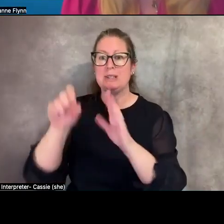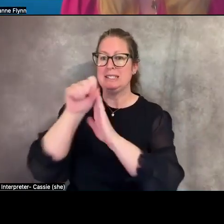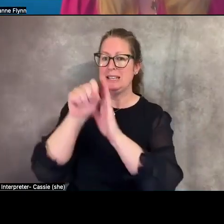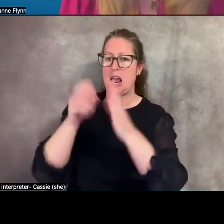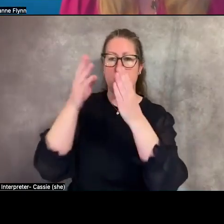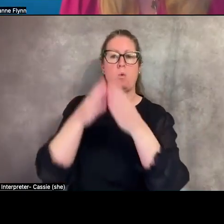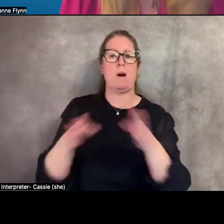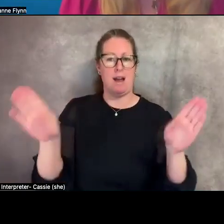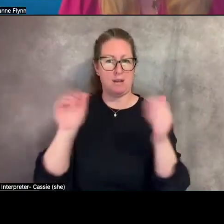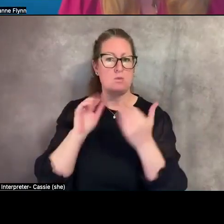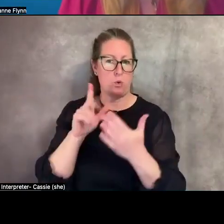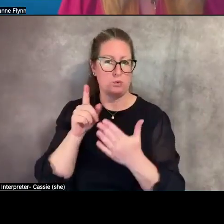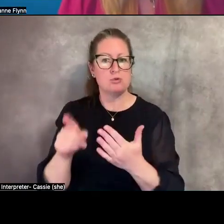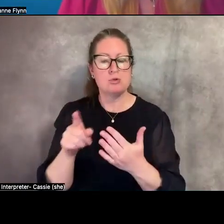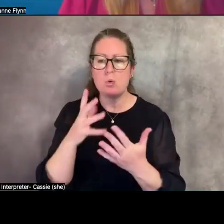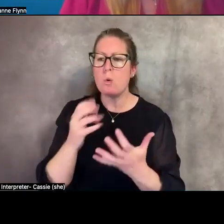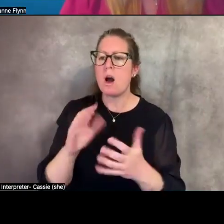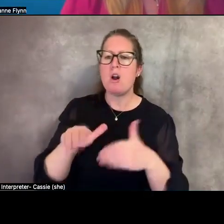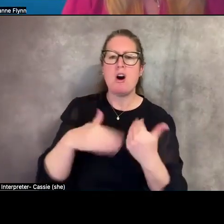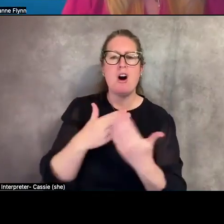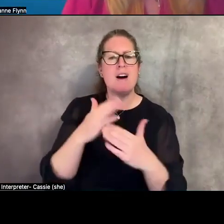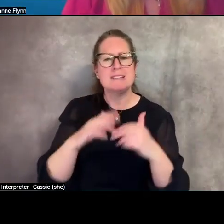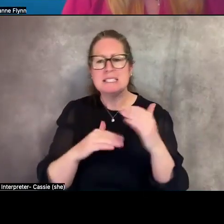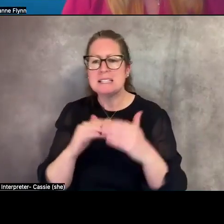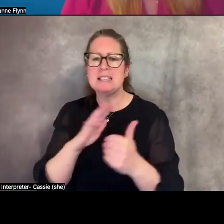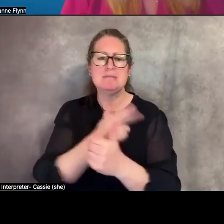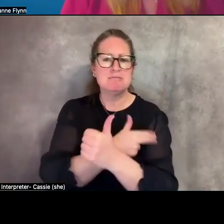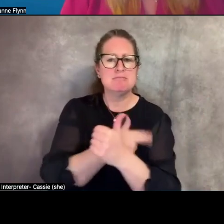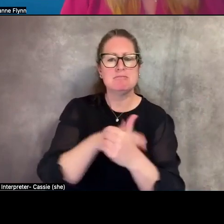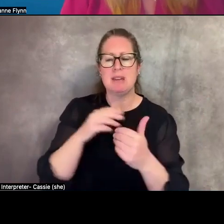provide opportunities for all facilities and all